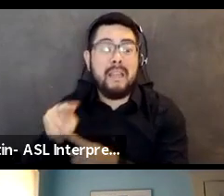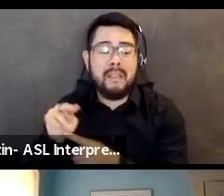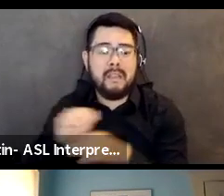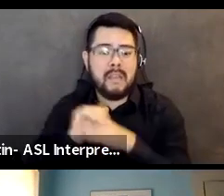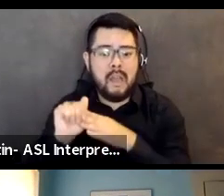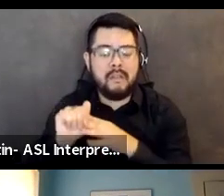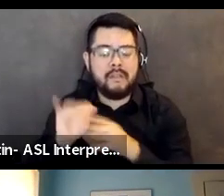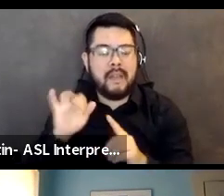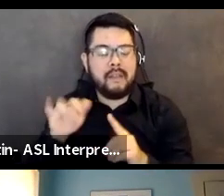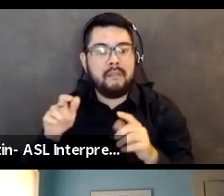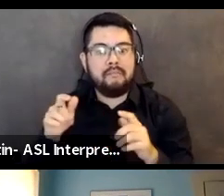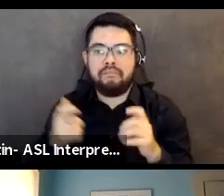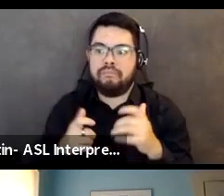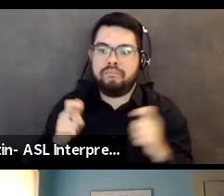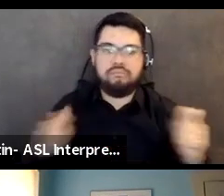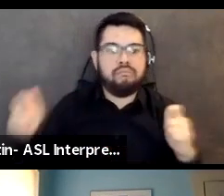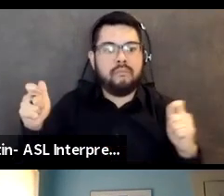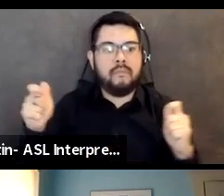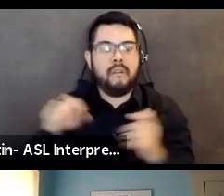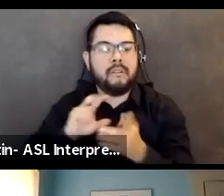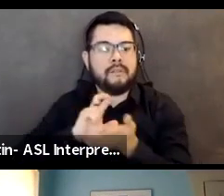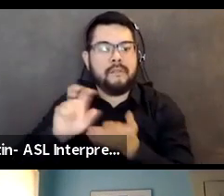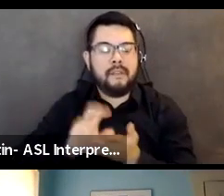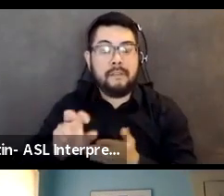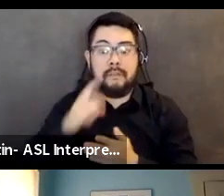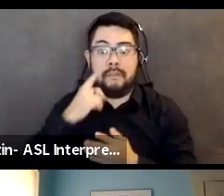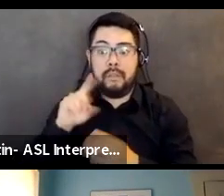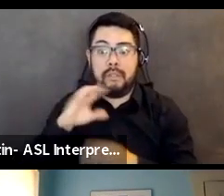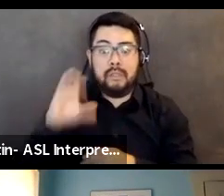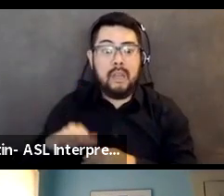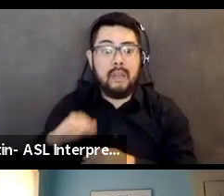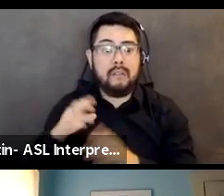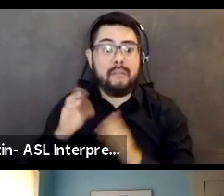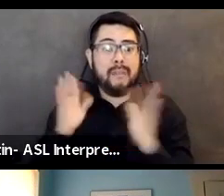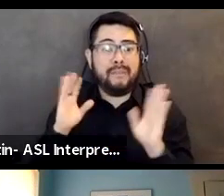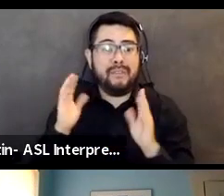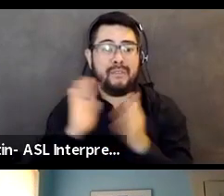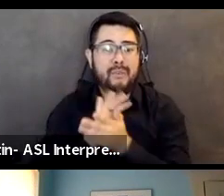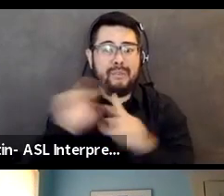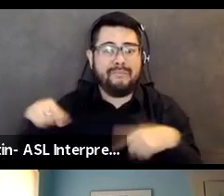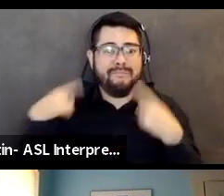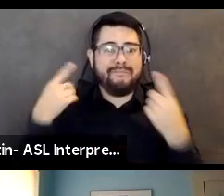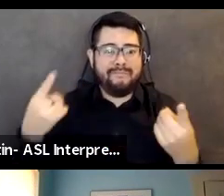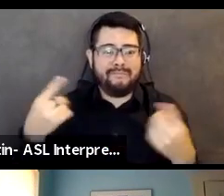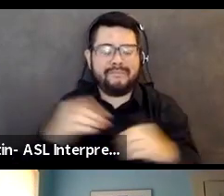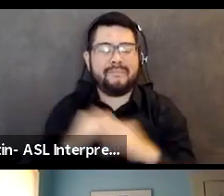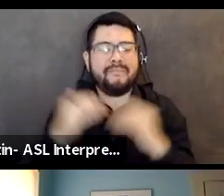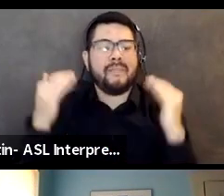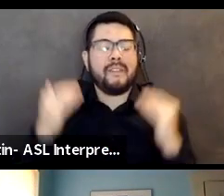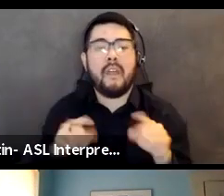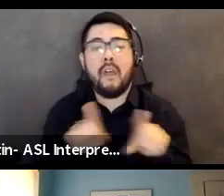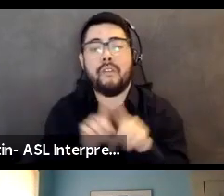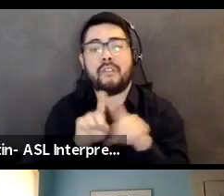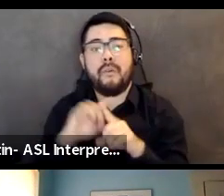investments in the history of chicago public schools for our diverse learners we've also expanded our equity grant to include